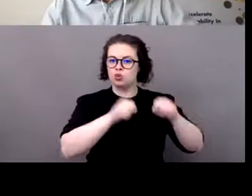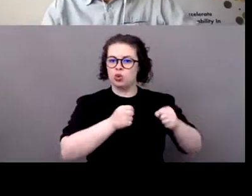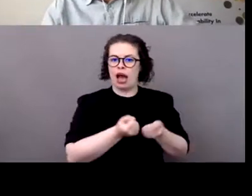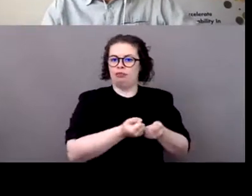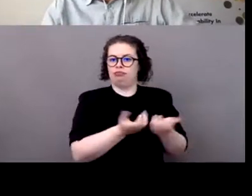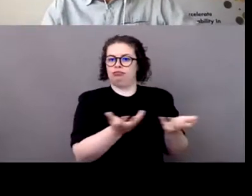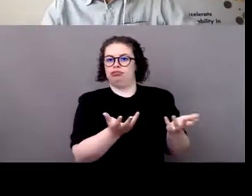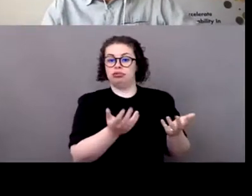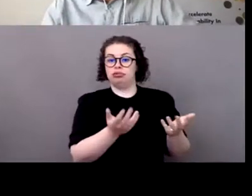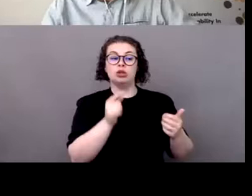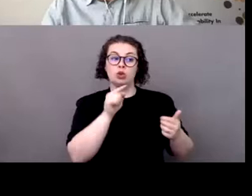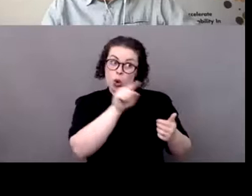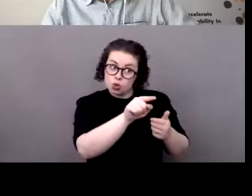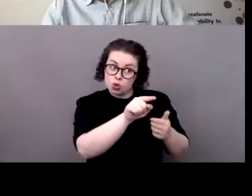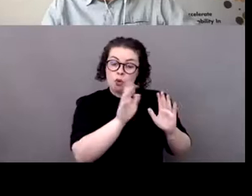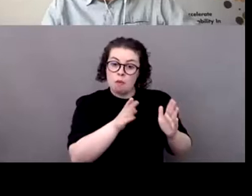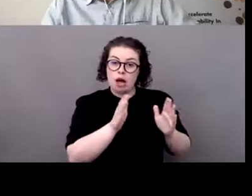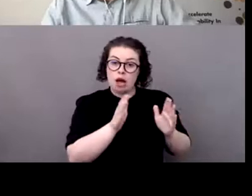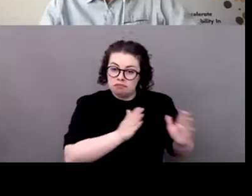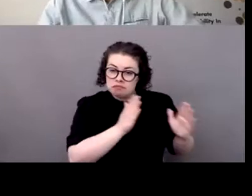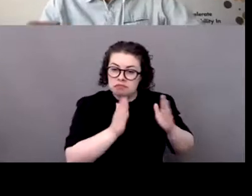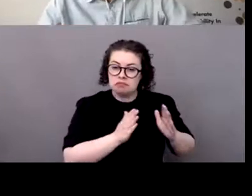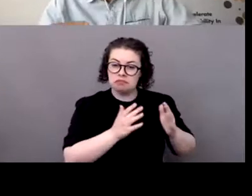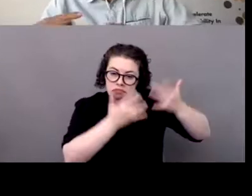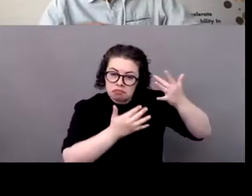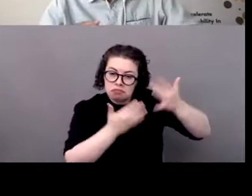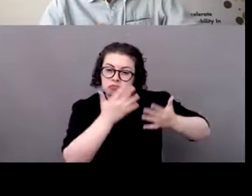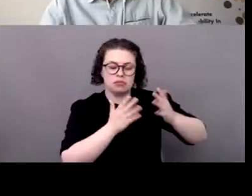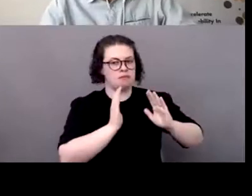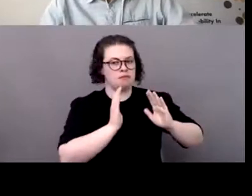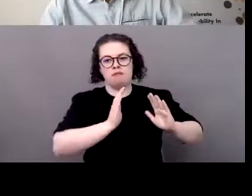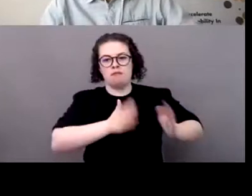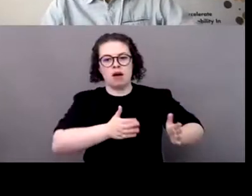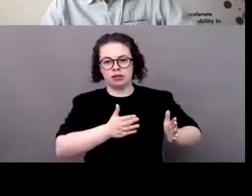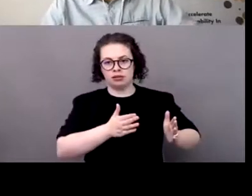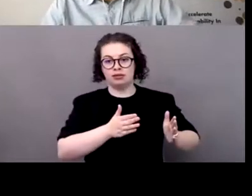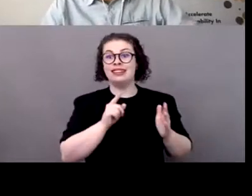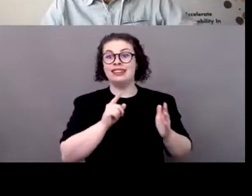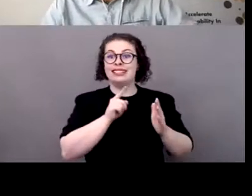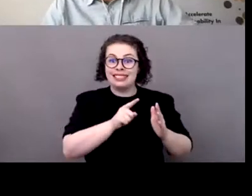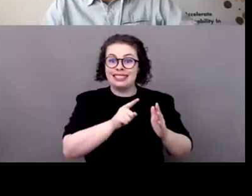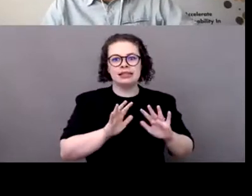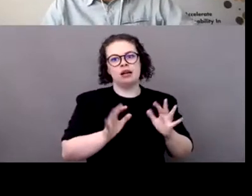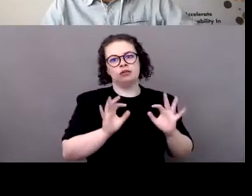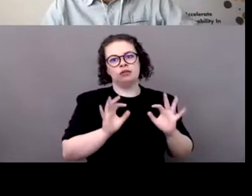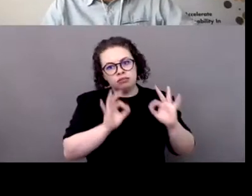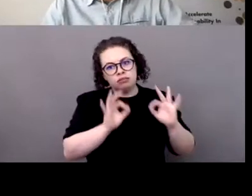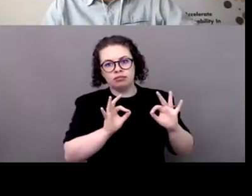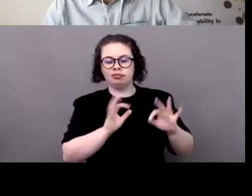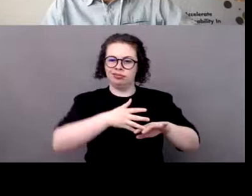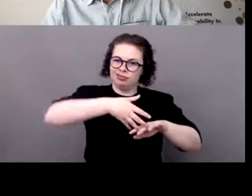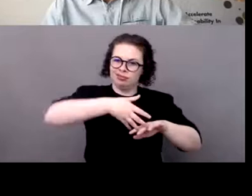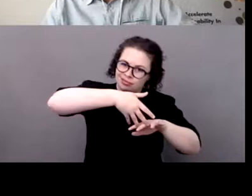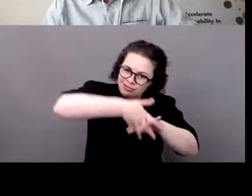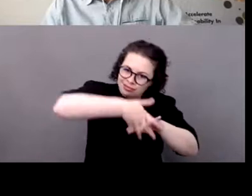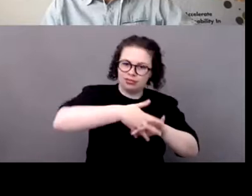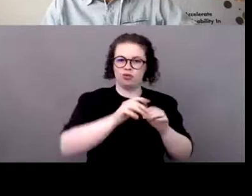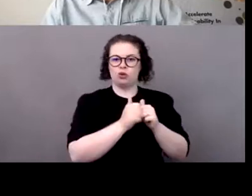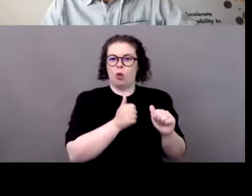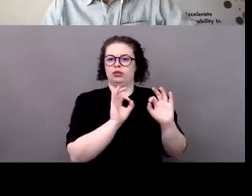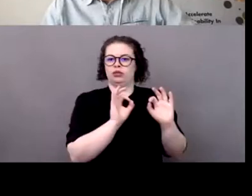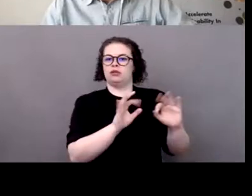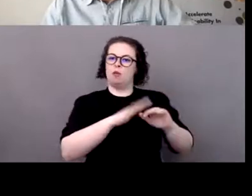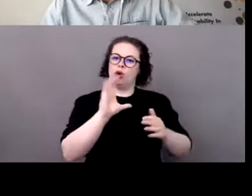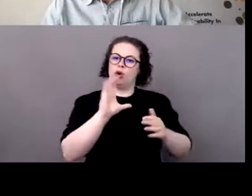ways to get this better embedded into a sport event and avoid what I still